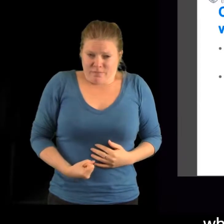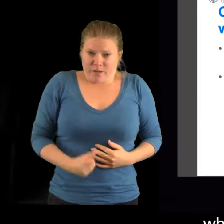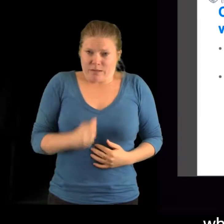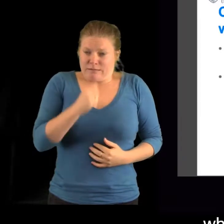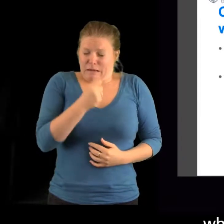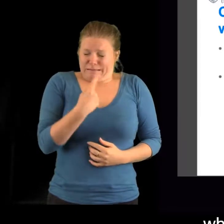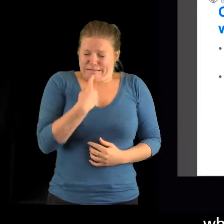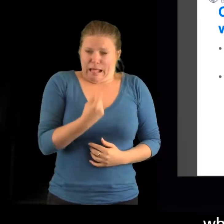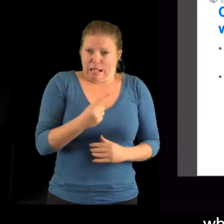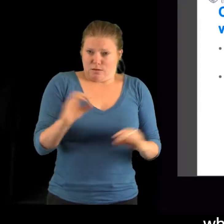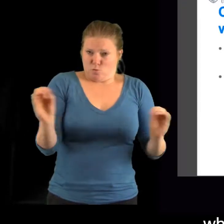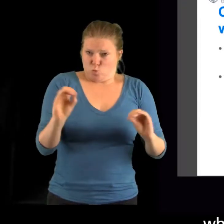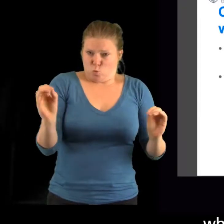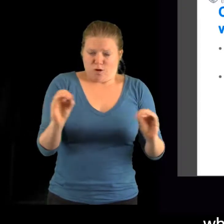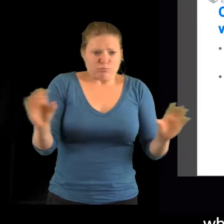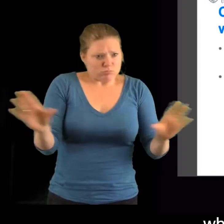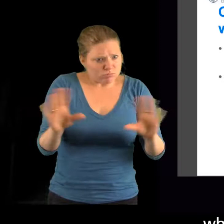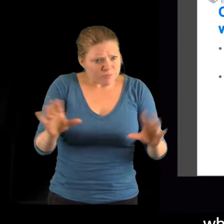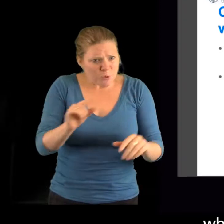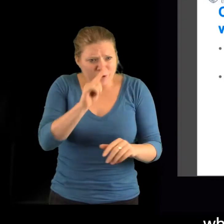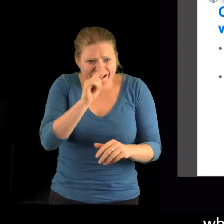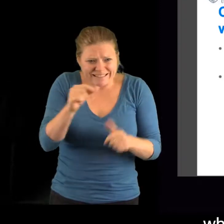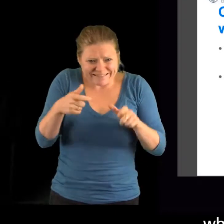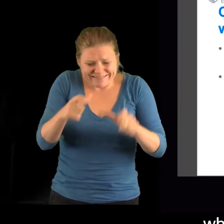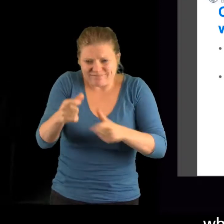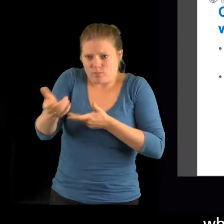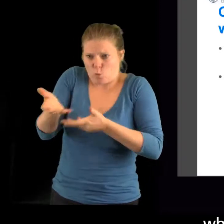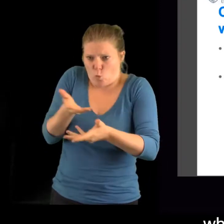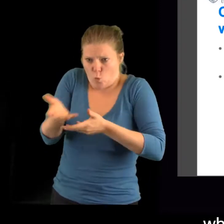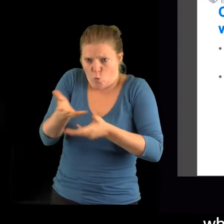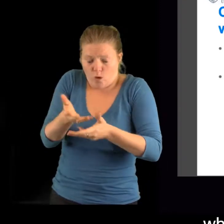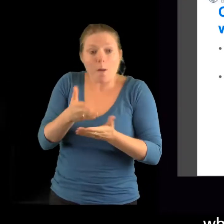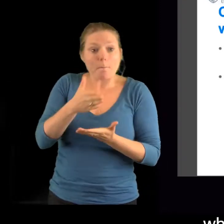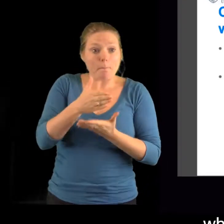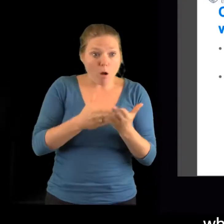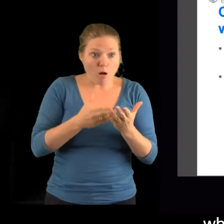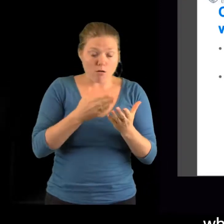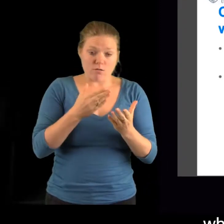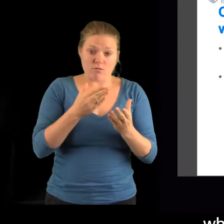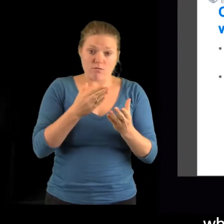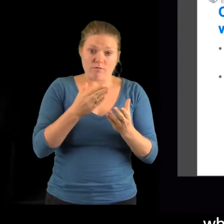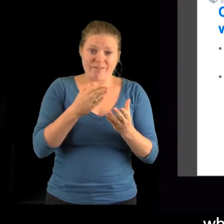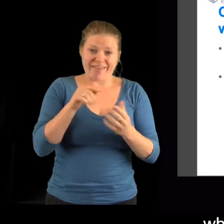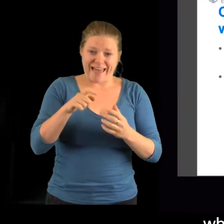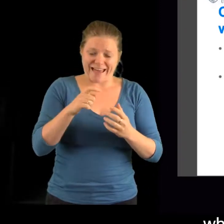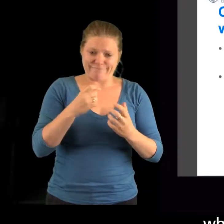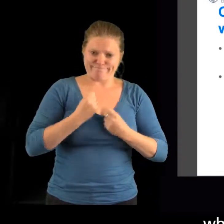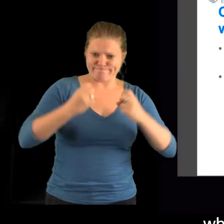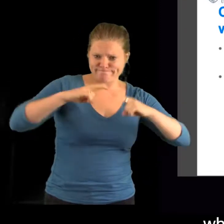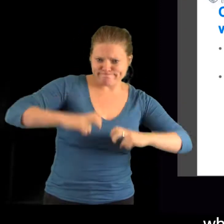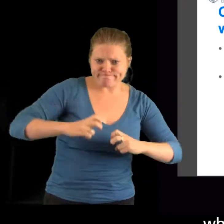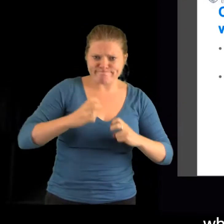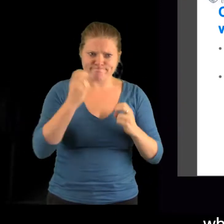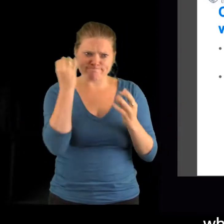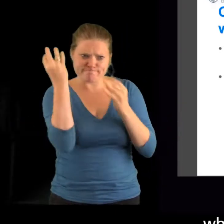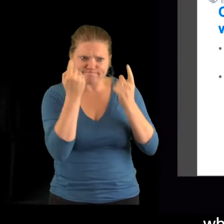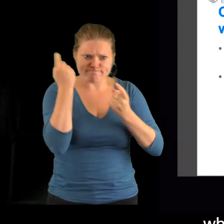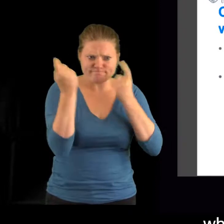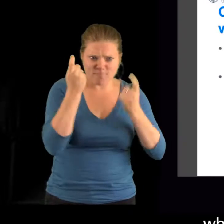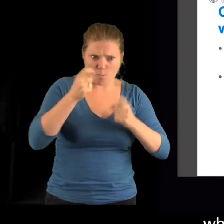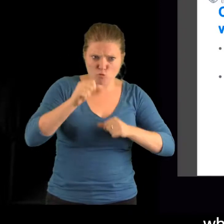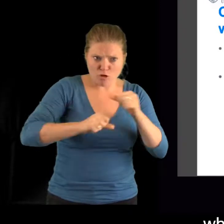to participate in reflection, you don't have to keep it all in, right? So you can confide. So the